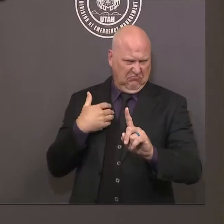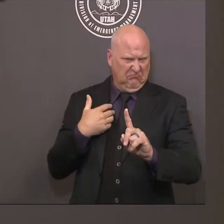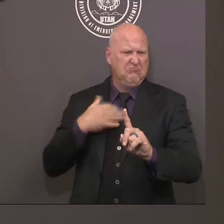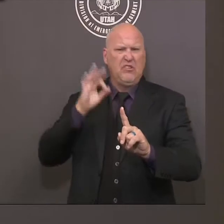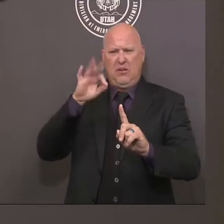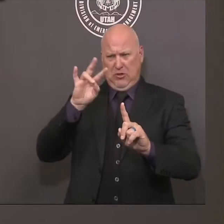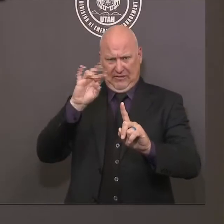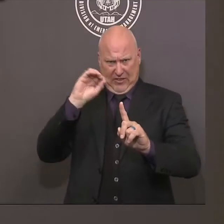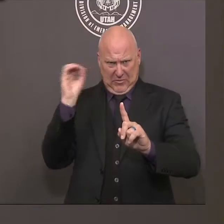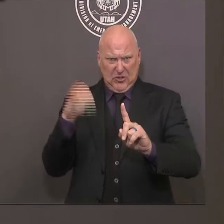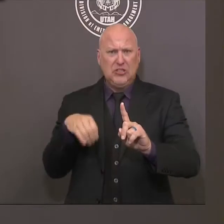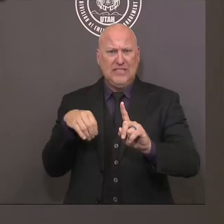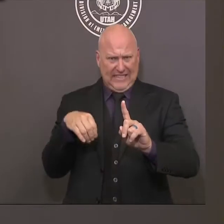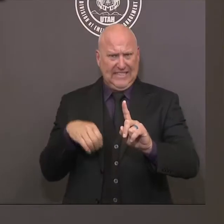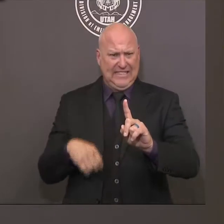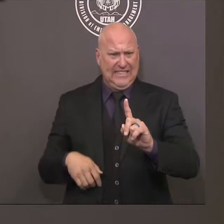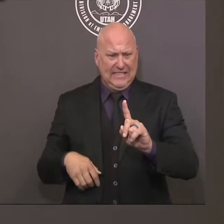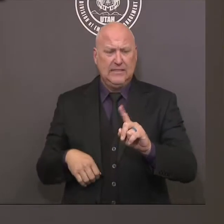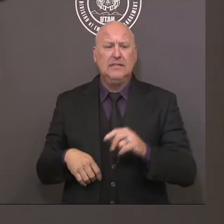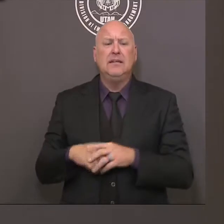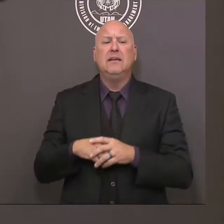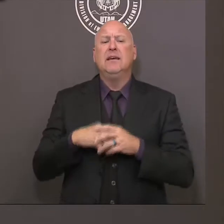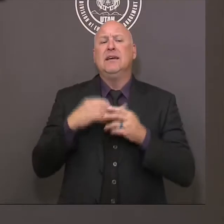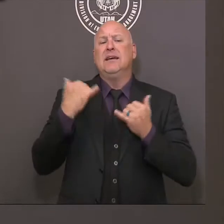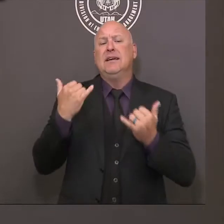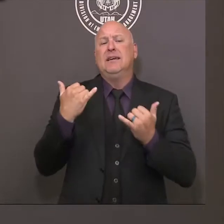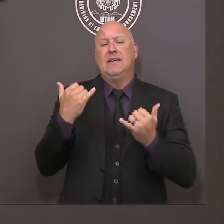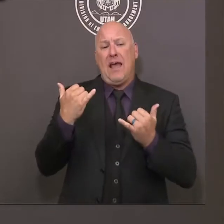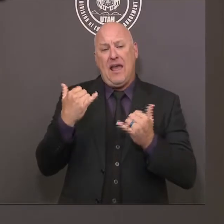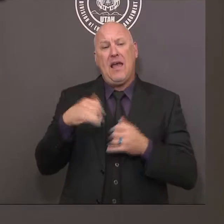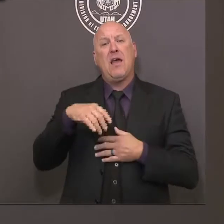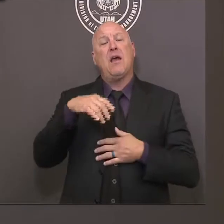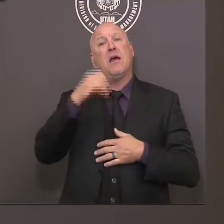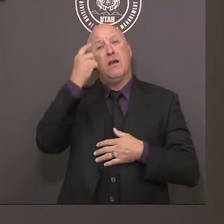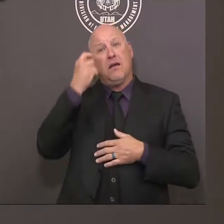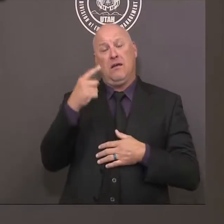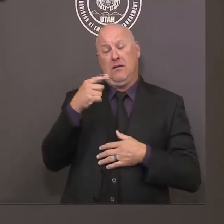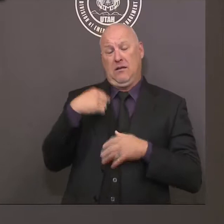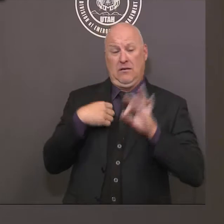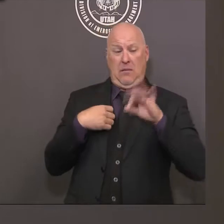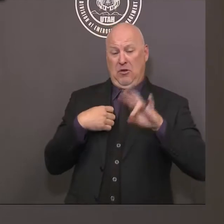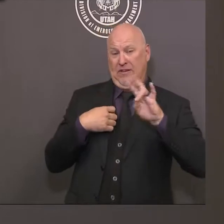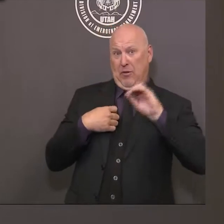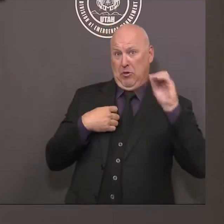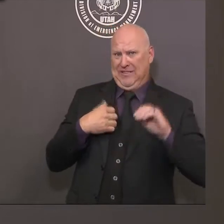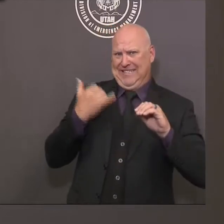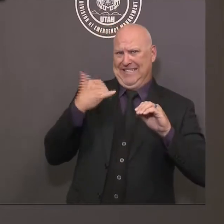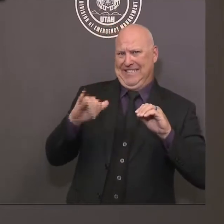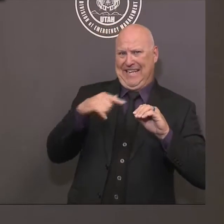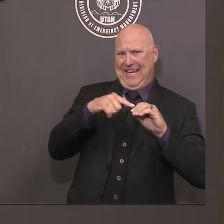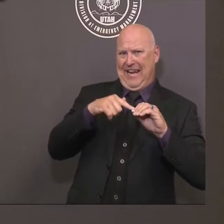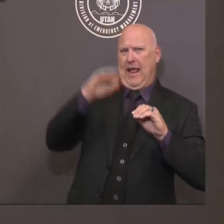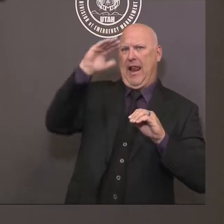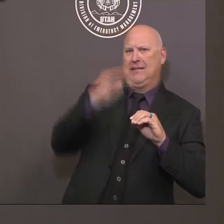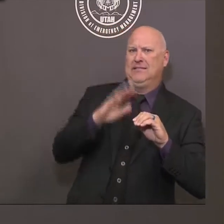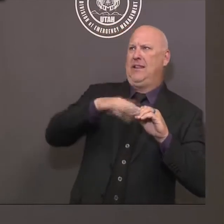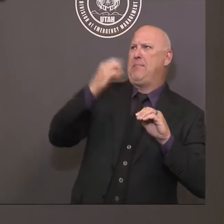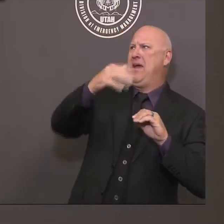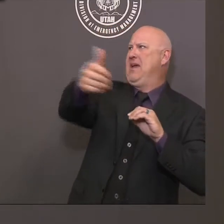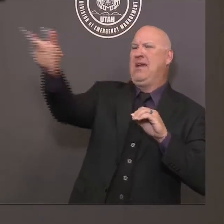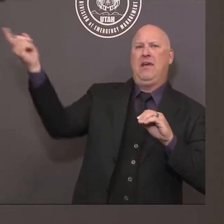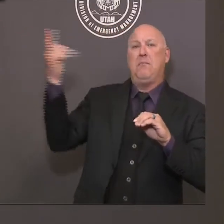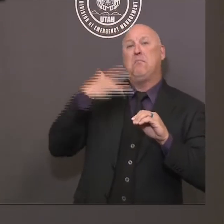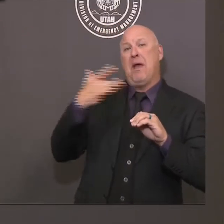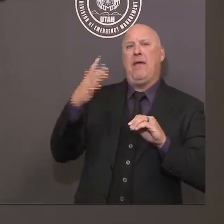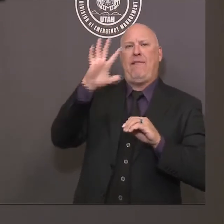9.7% is about 5 percentage points lower than the national average at 14.7. Now, we'll have new numbers coming out Friday,